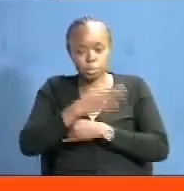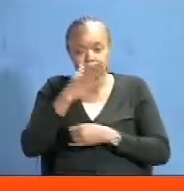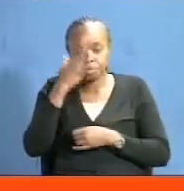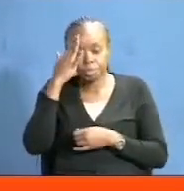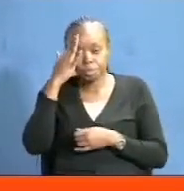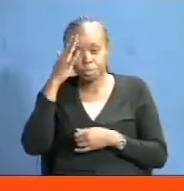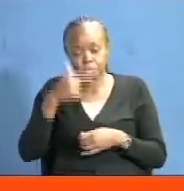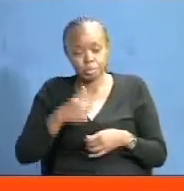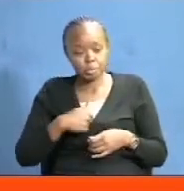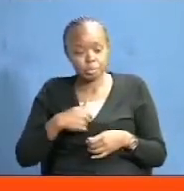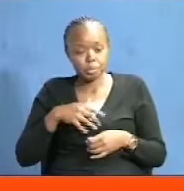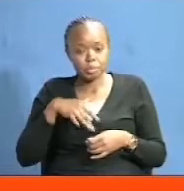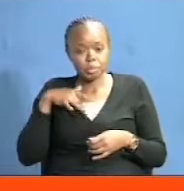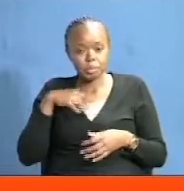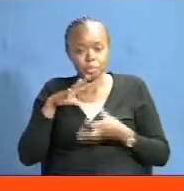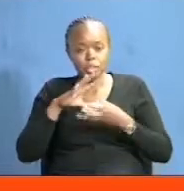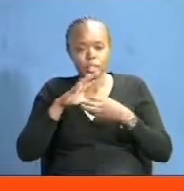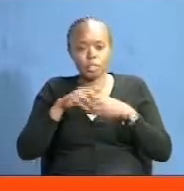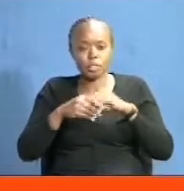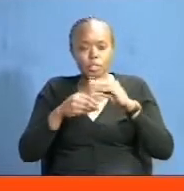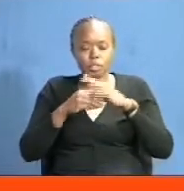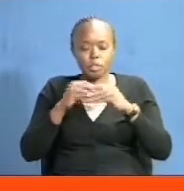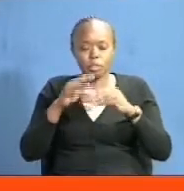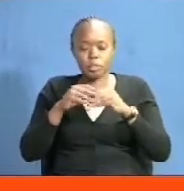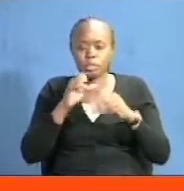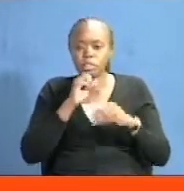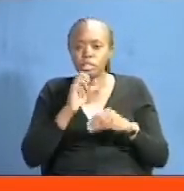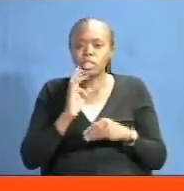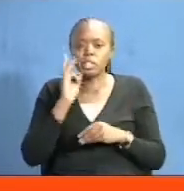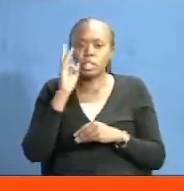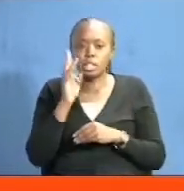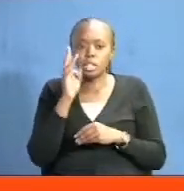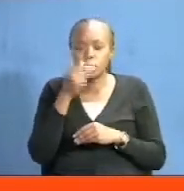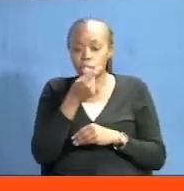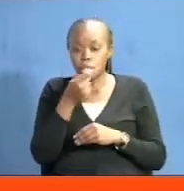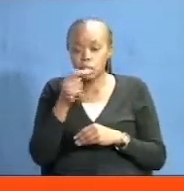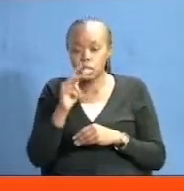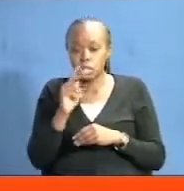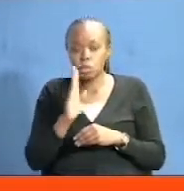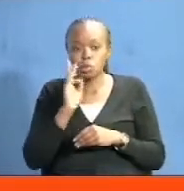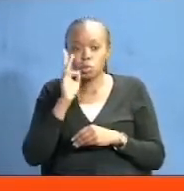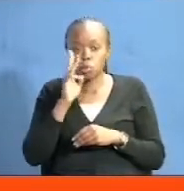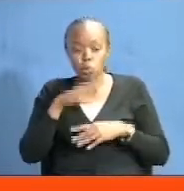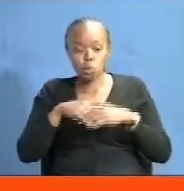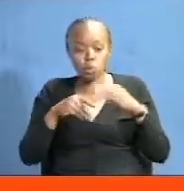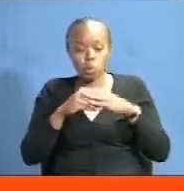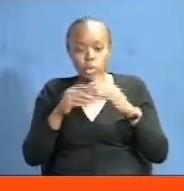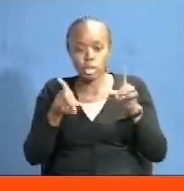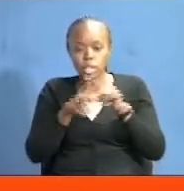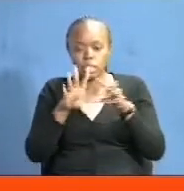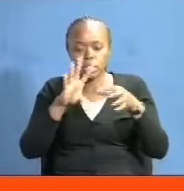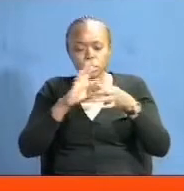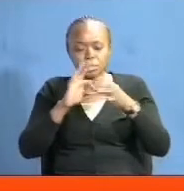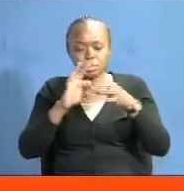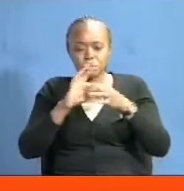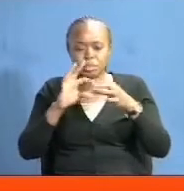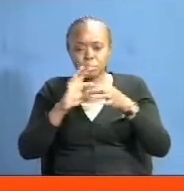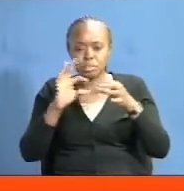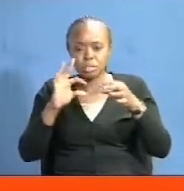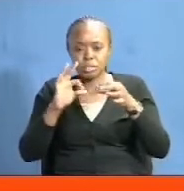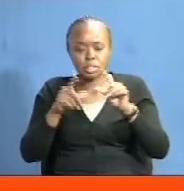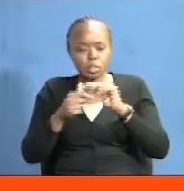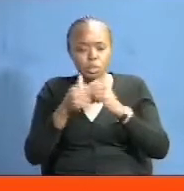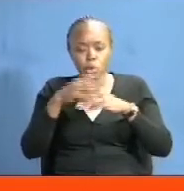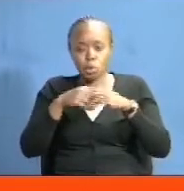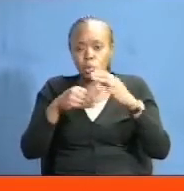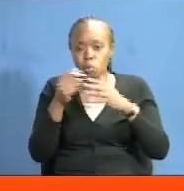feel it was created. It was the bill was intended to create a disconnect, but it has created a disconnect.